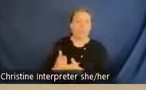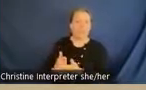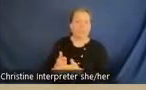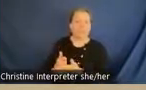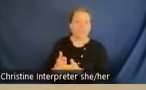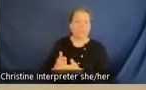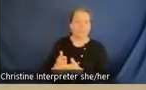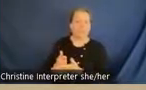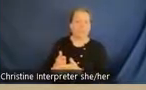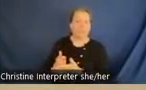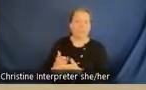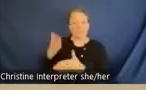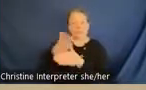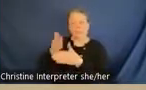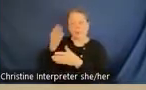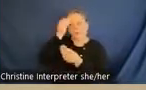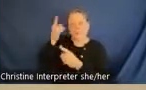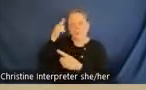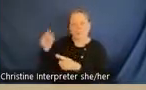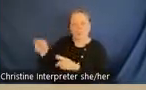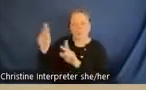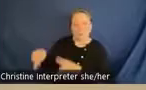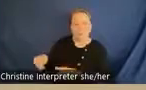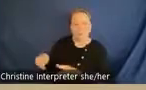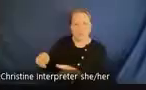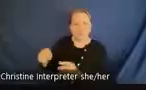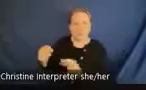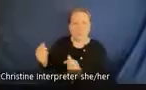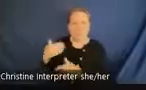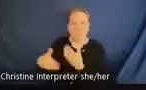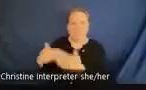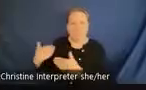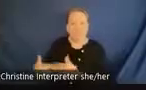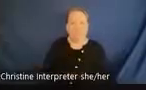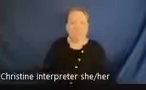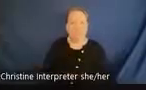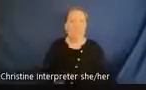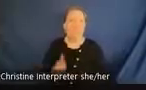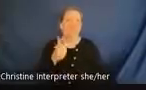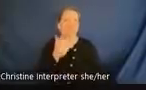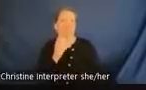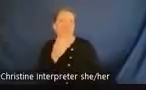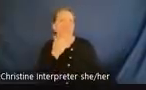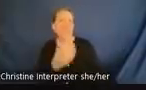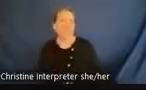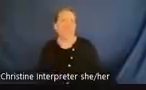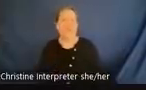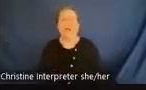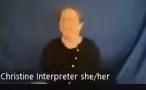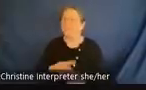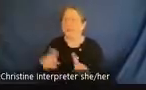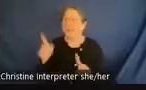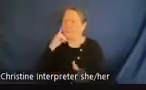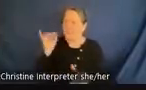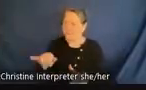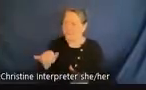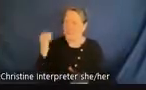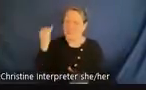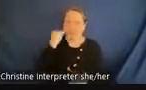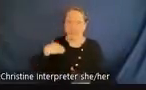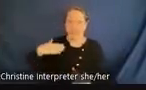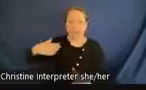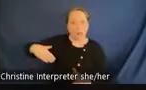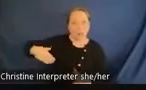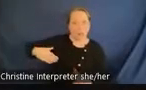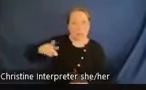information for that person pretty quickly. Okay. I think that's only if you have not been able to pay your rent